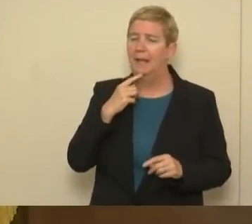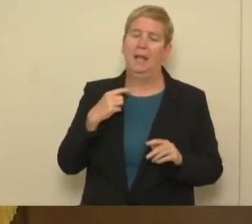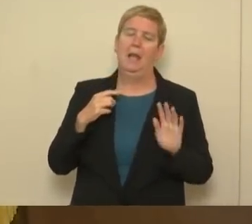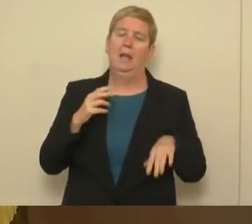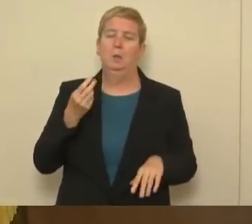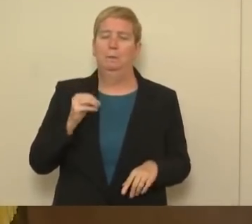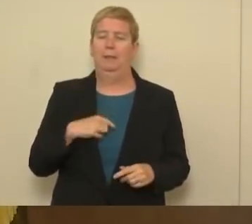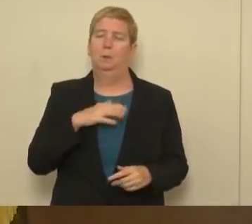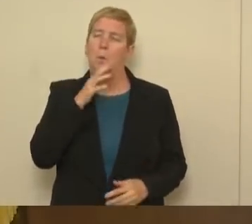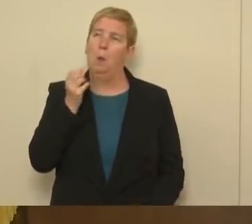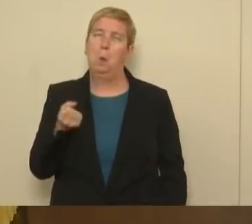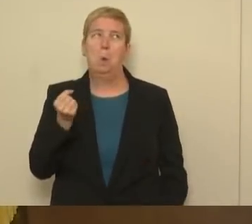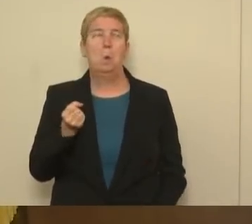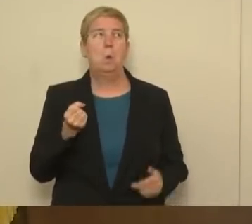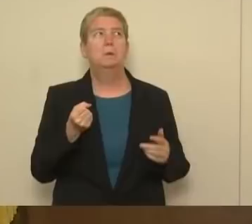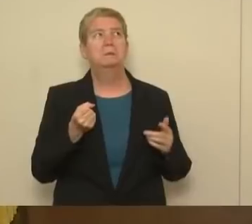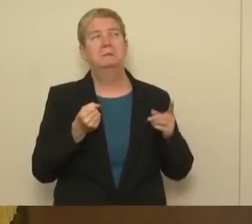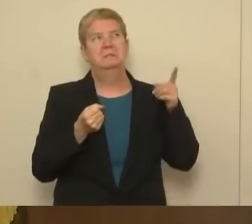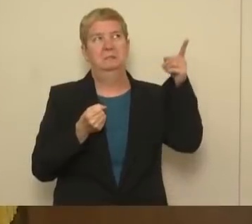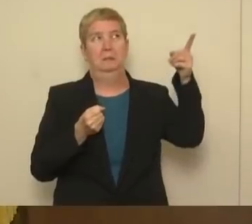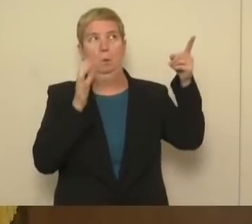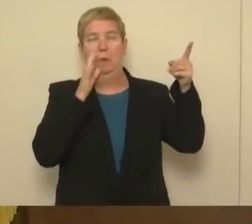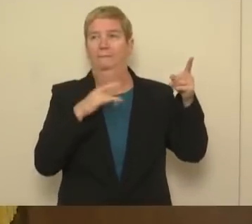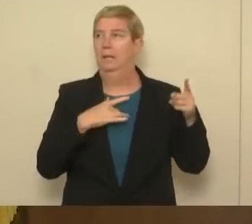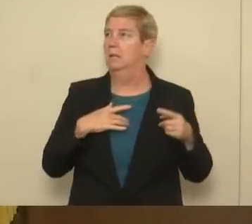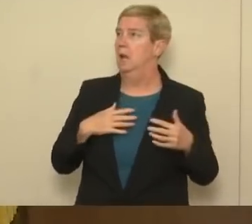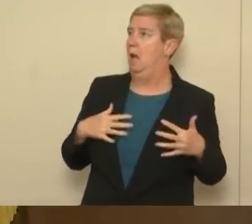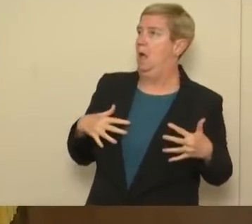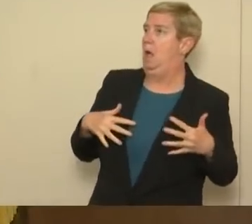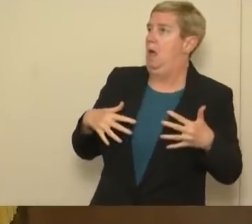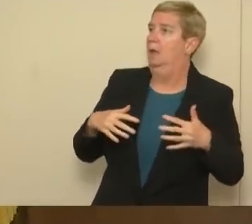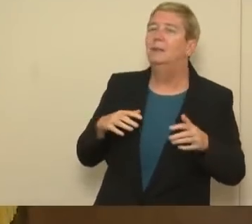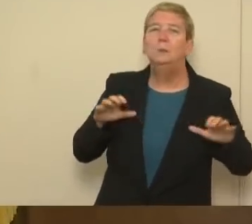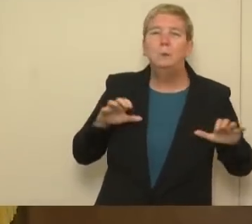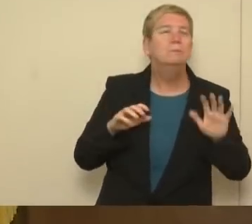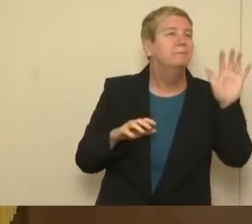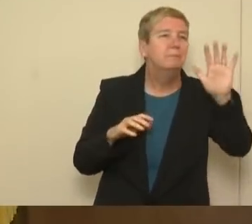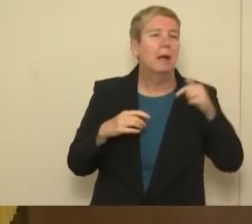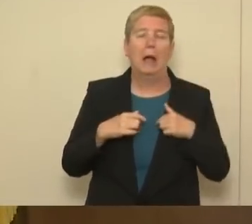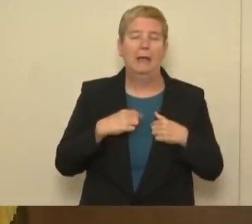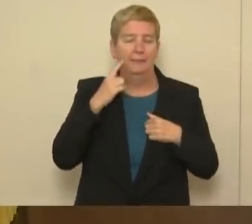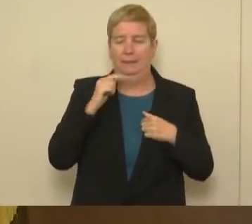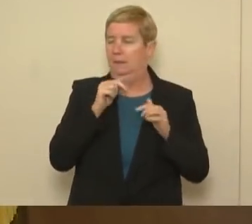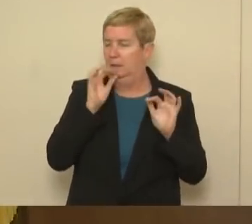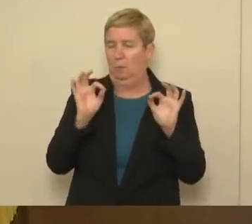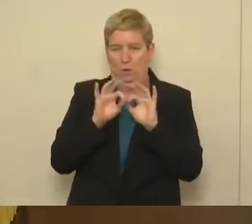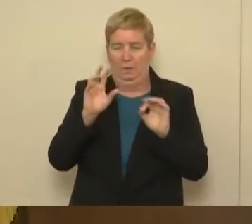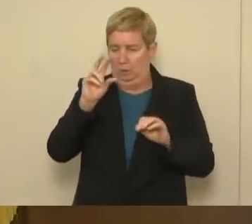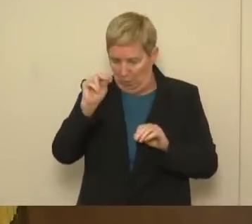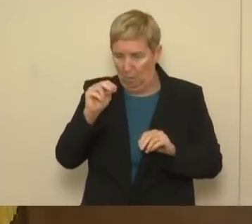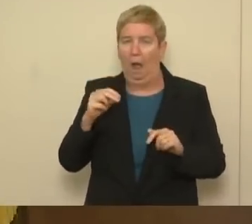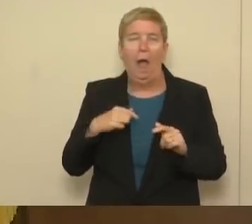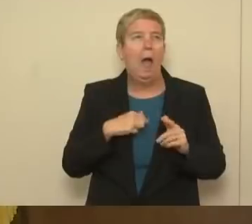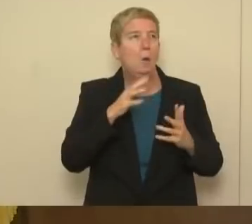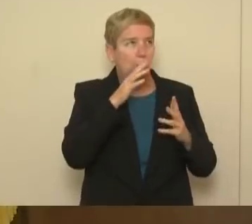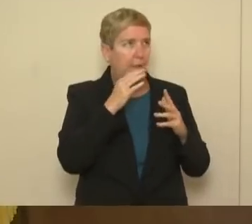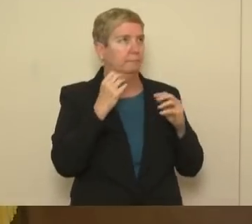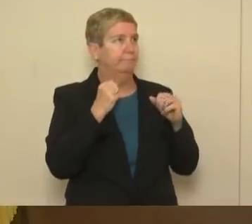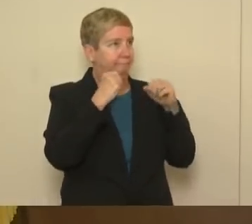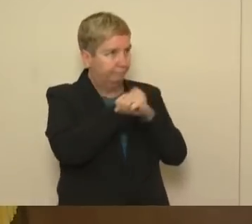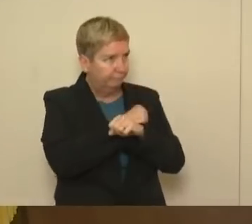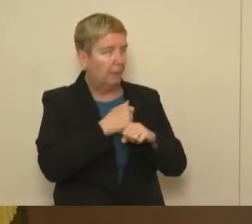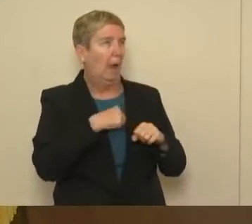Mexico families first. So we get out of the gate, and the match is consequential. So I'm working with the White